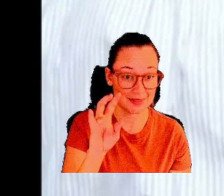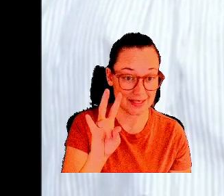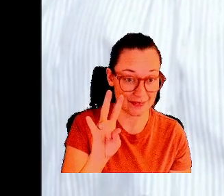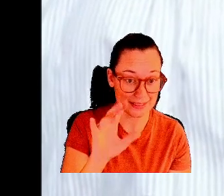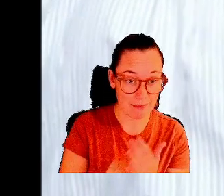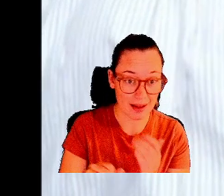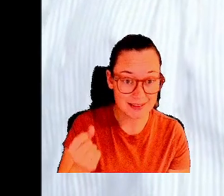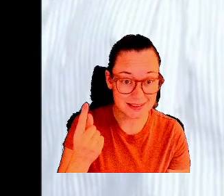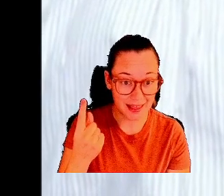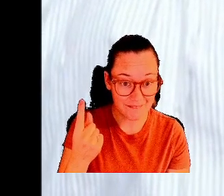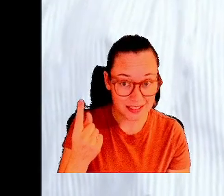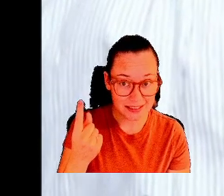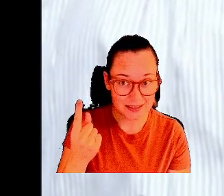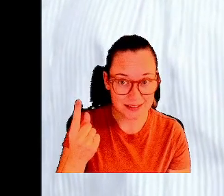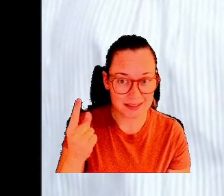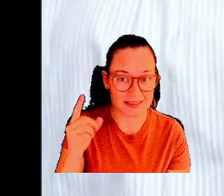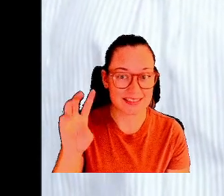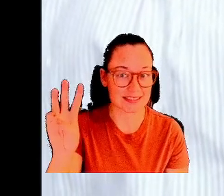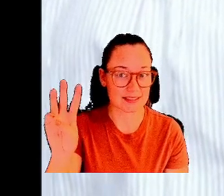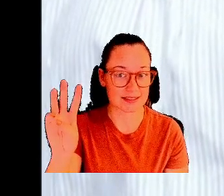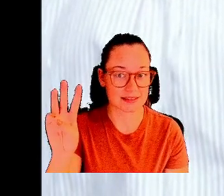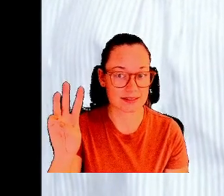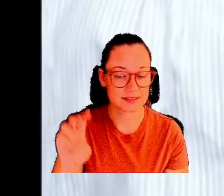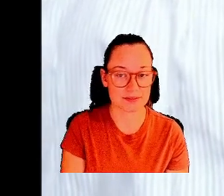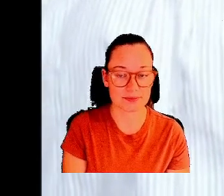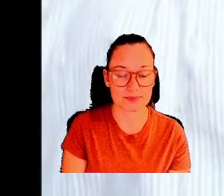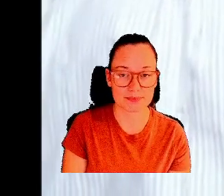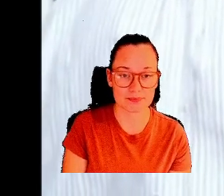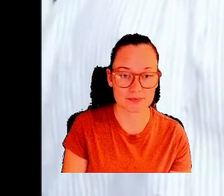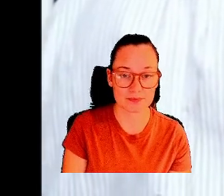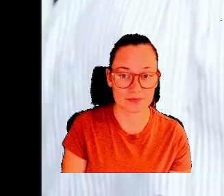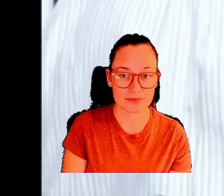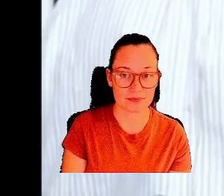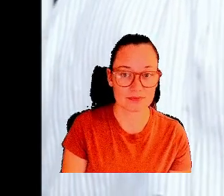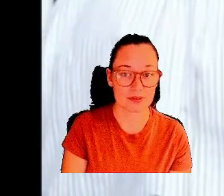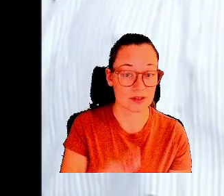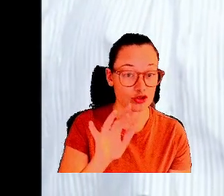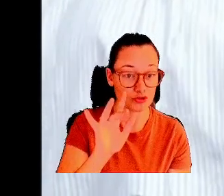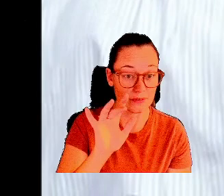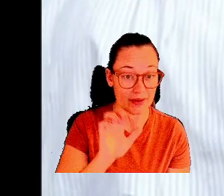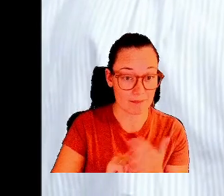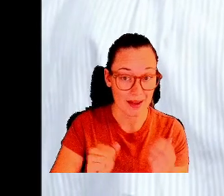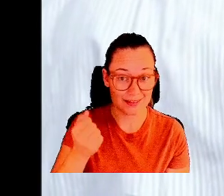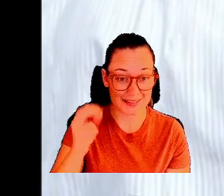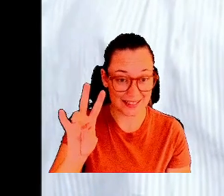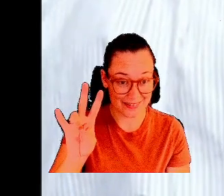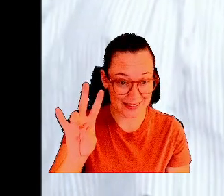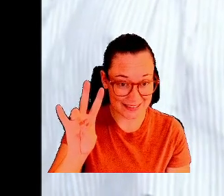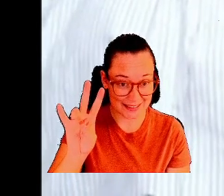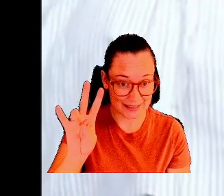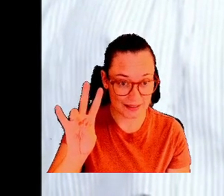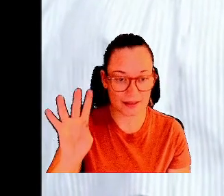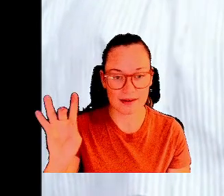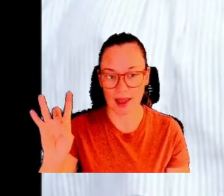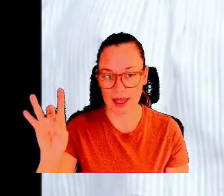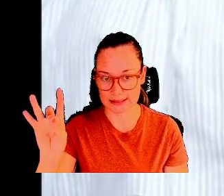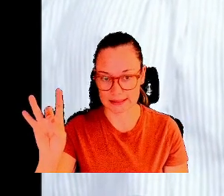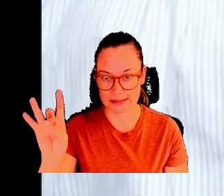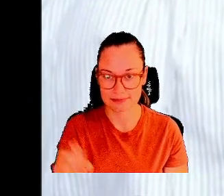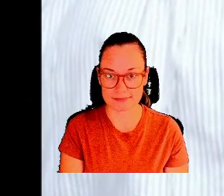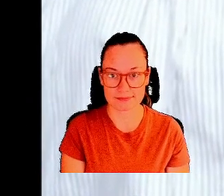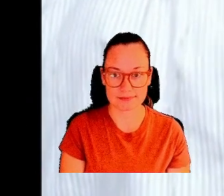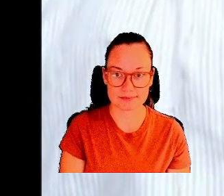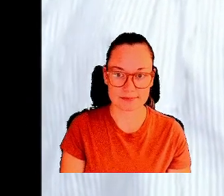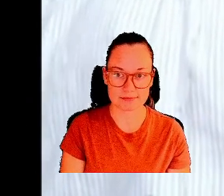gives me 6. I'm going to take 25 minus 17, and that gives me 8. I'm going to